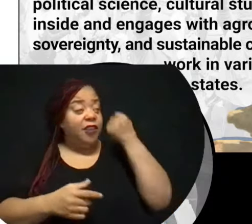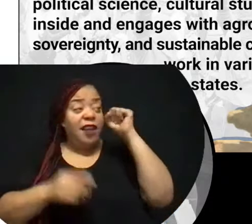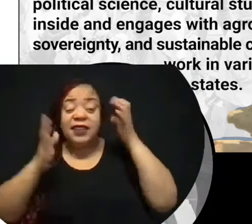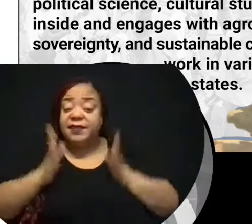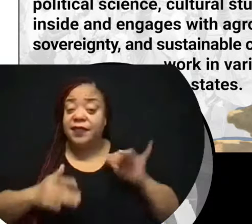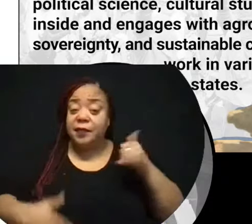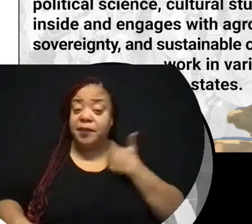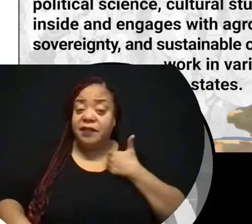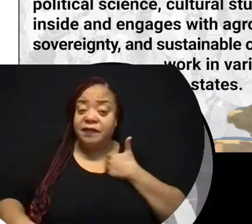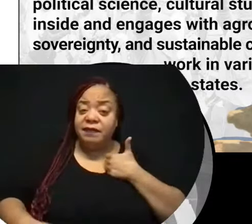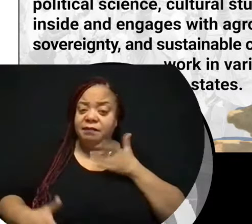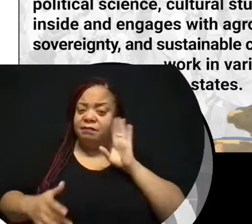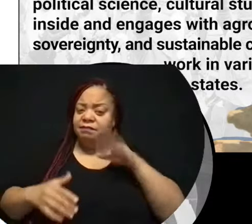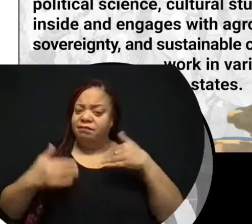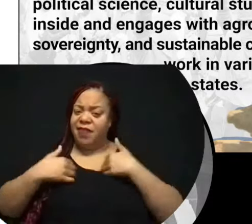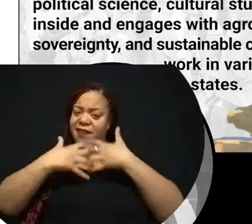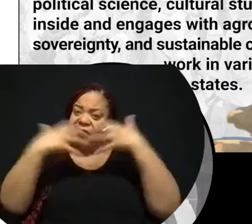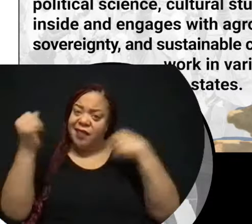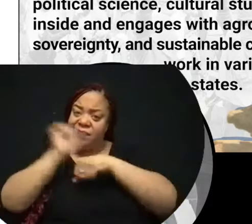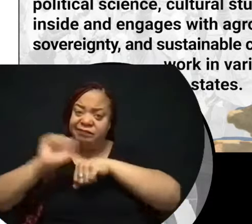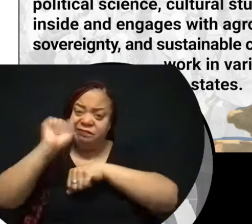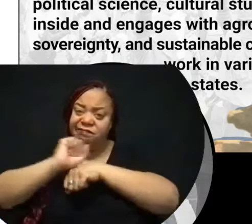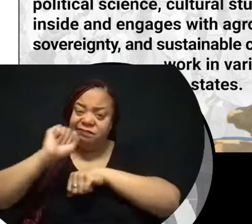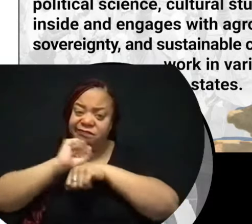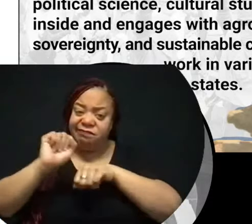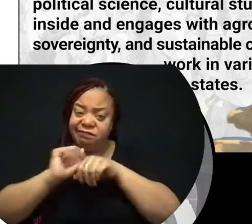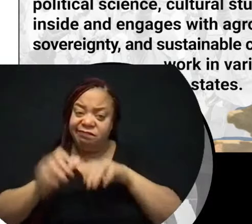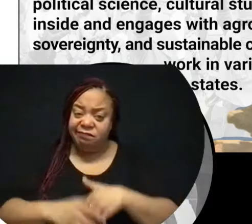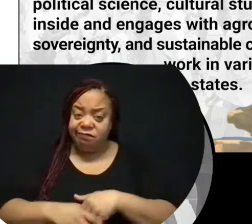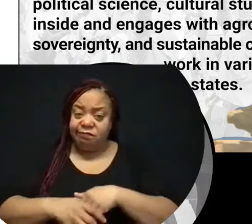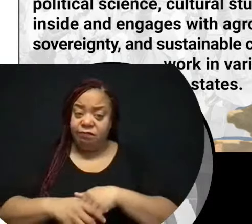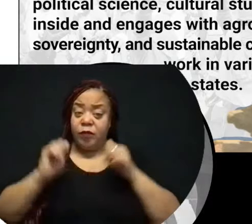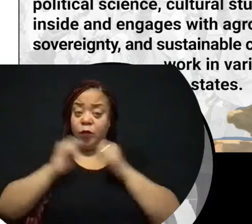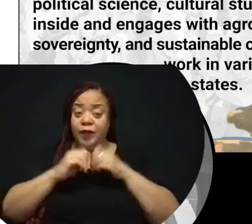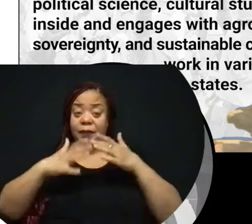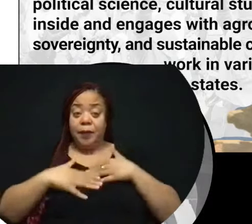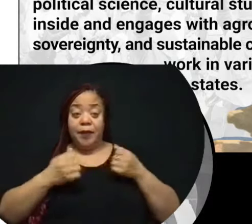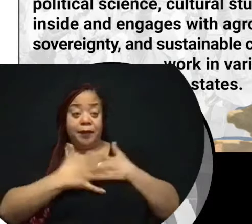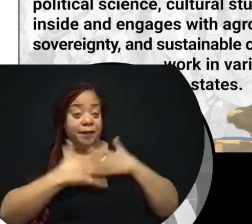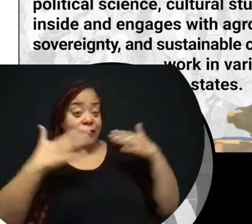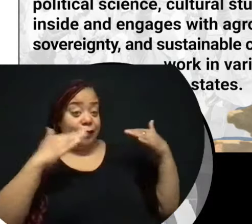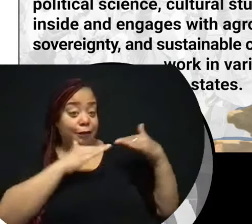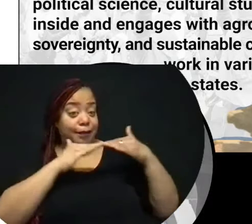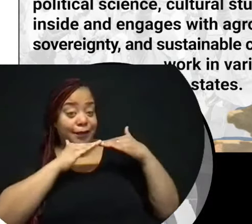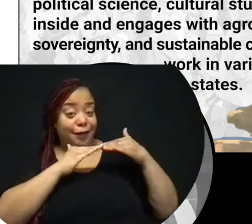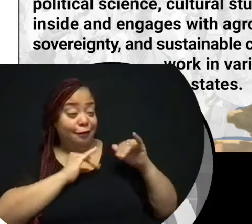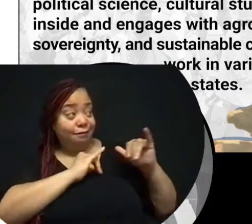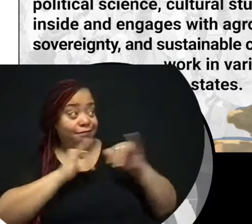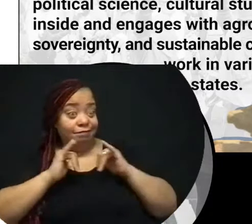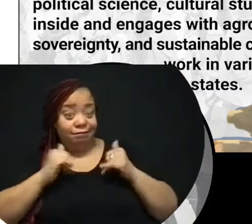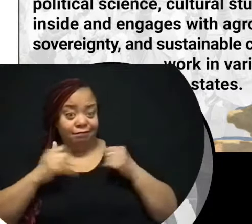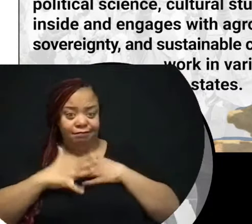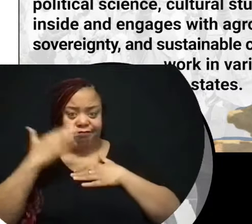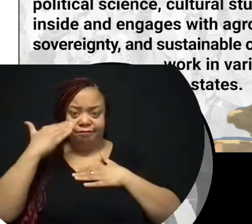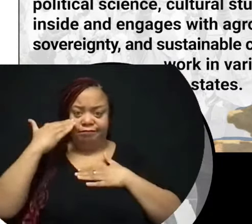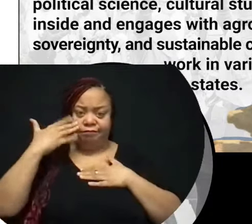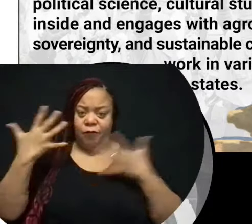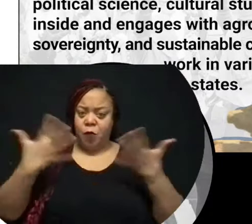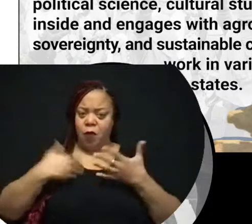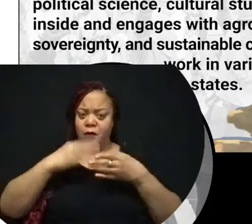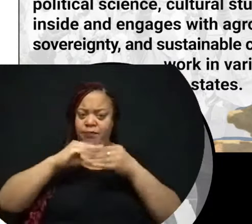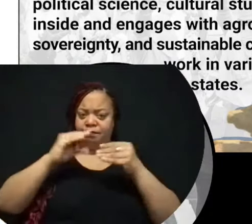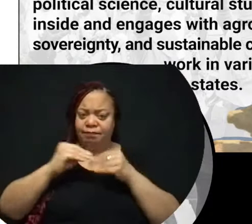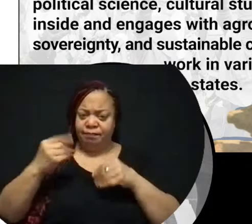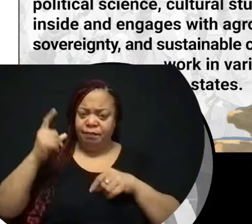and tactics to use to get healthier access, or if we spot someone who's really struggling with their